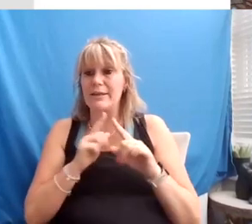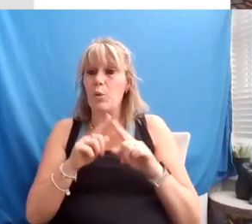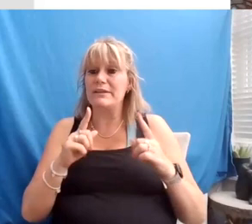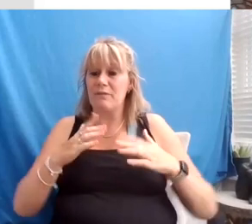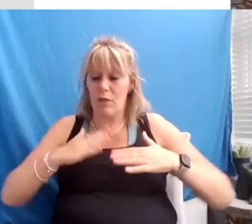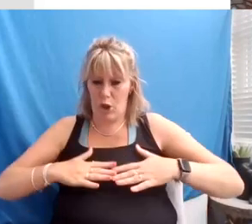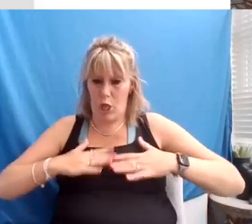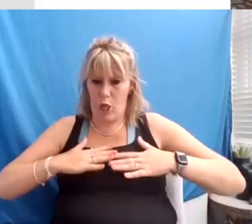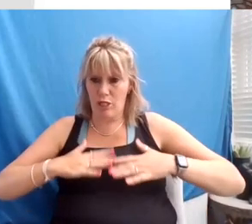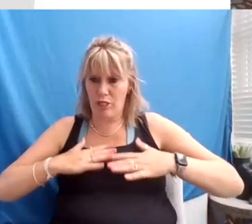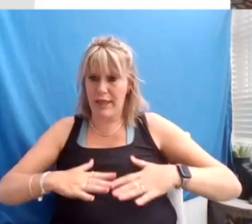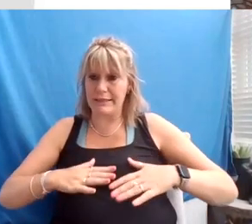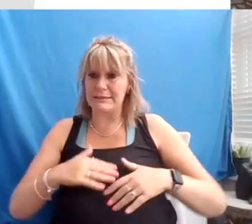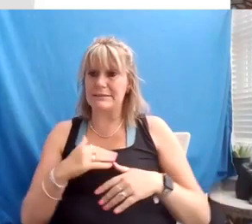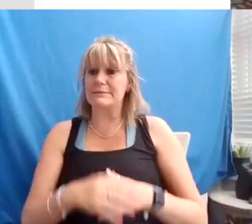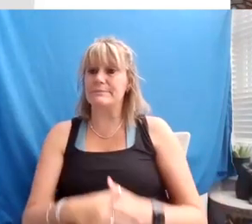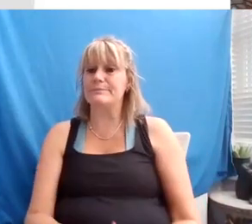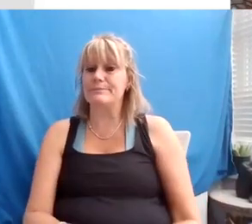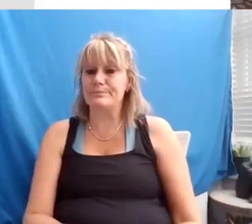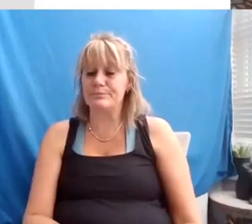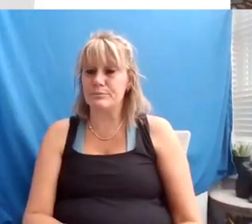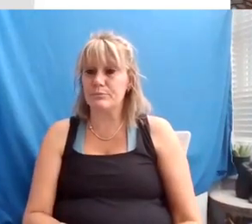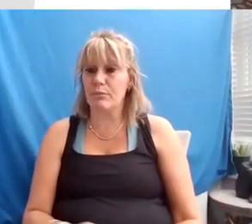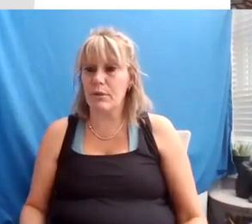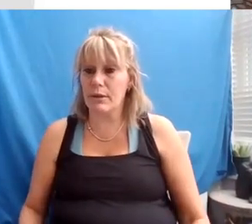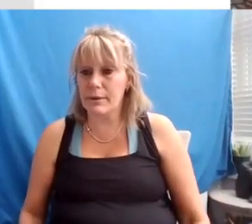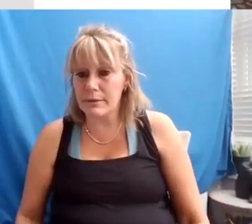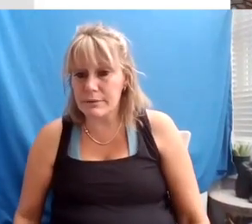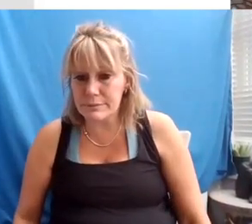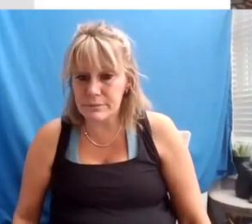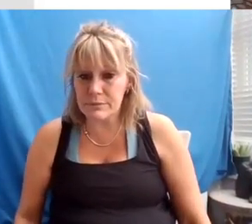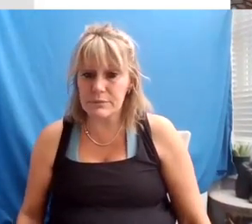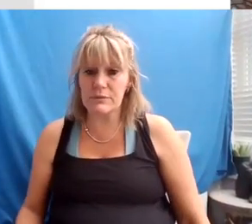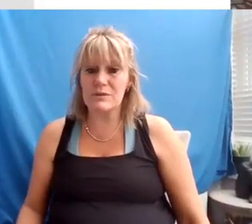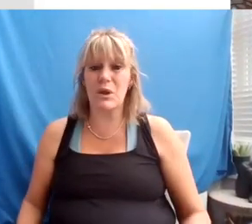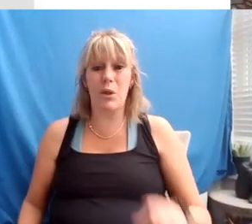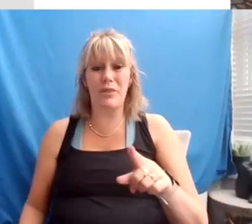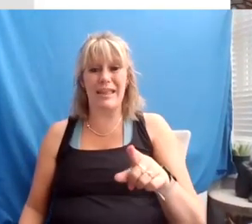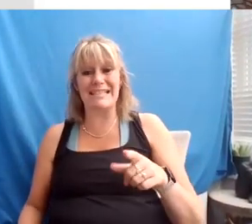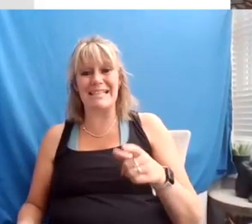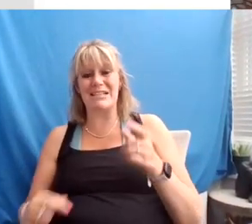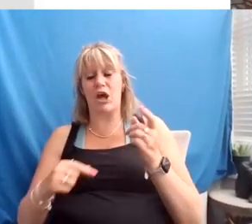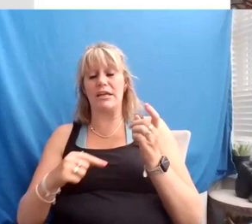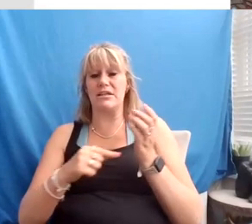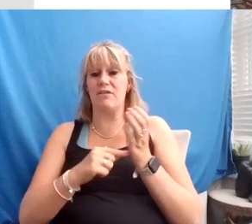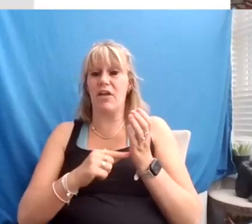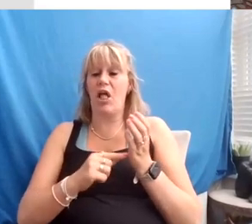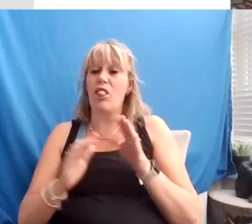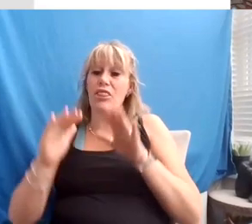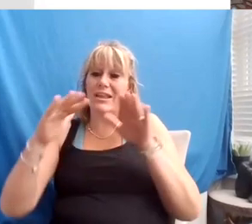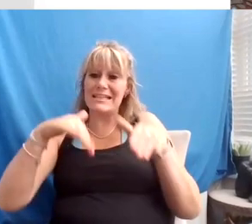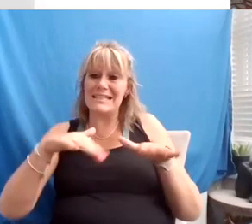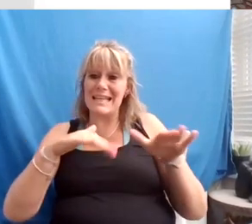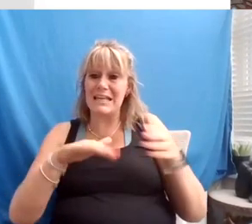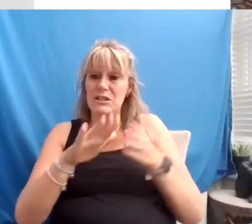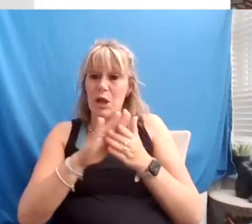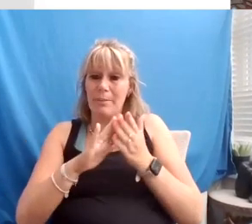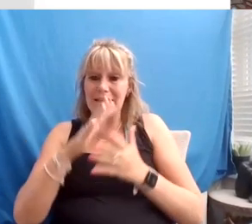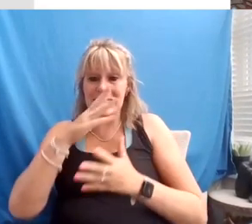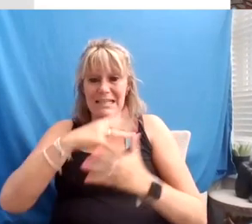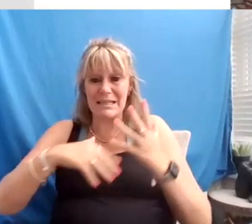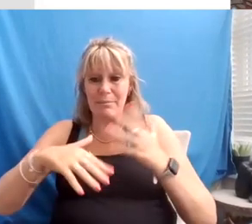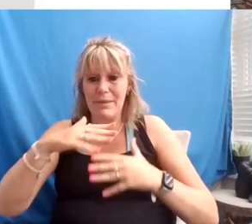well. Wow. The sea, so it's in mixed media acrylics, inks, glues and glitters, so using loads of